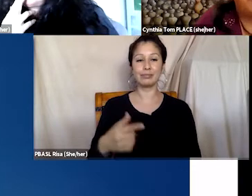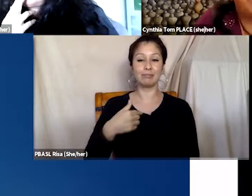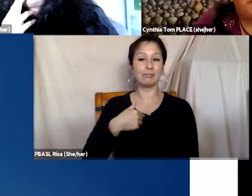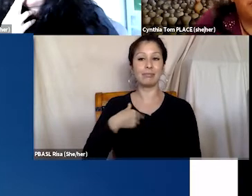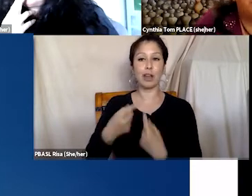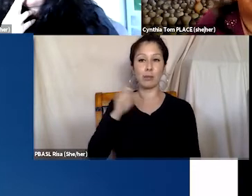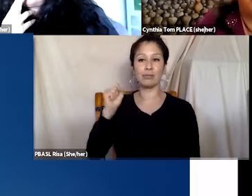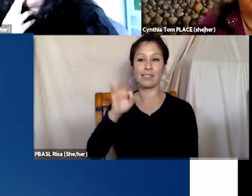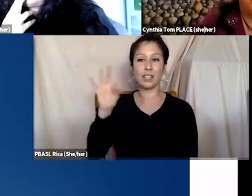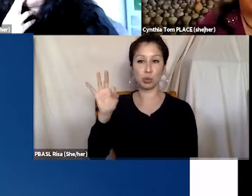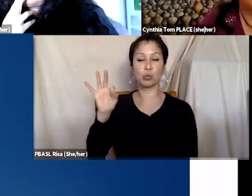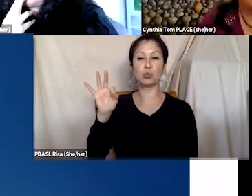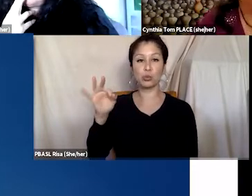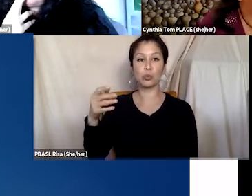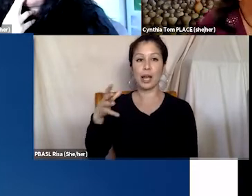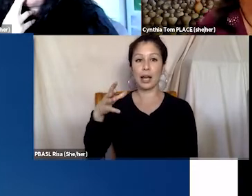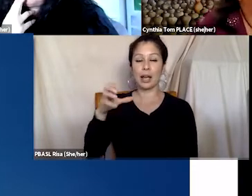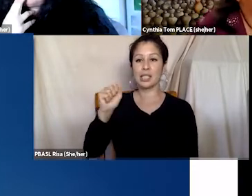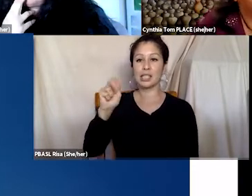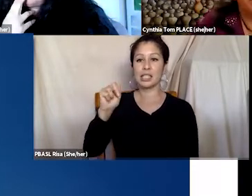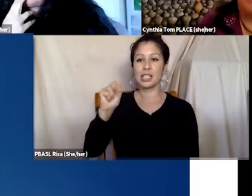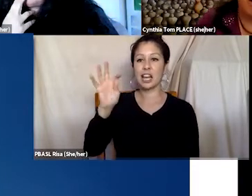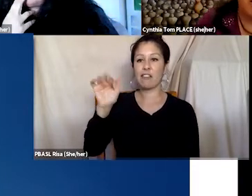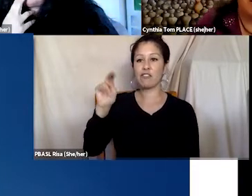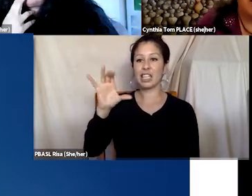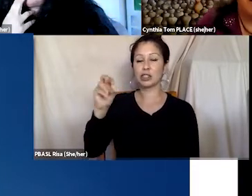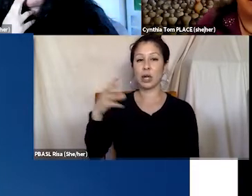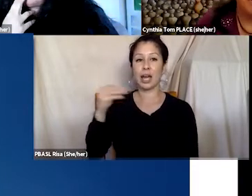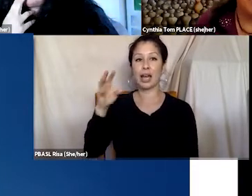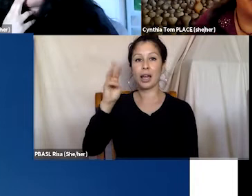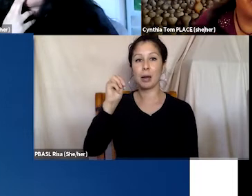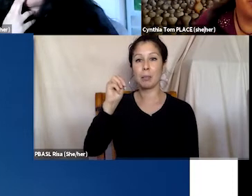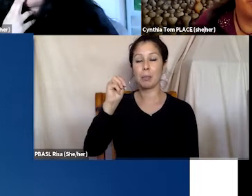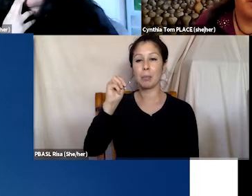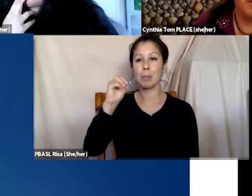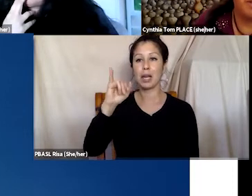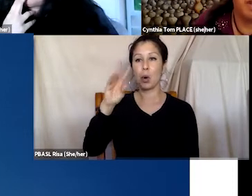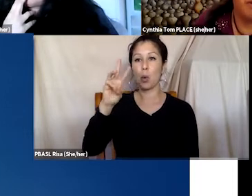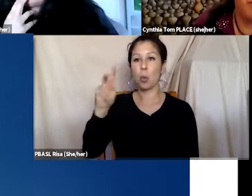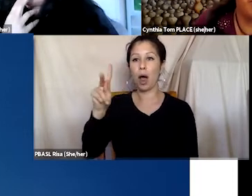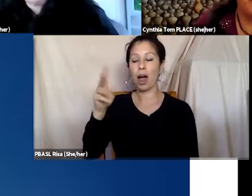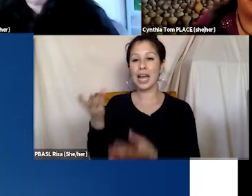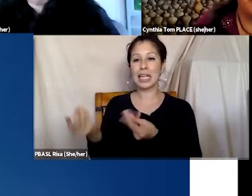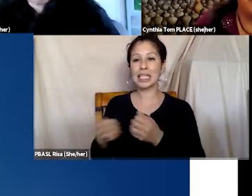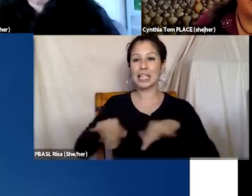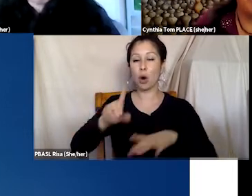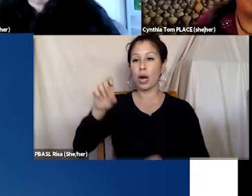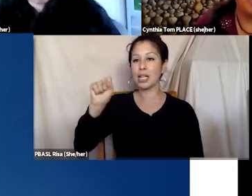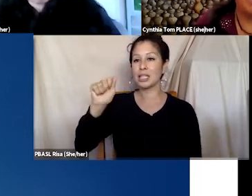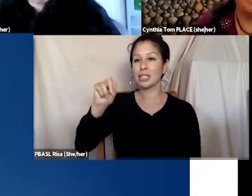I'm from San Francisco, and actually I'm in Miwok territory up in San Rafael, which is